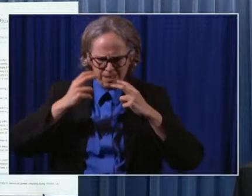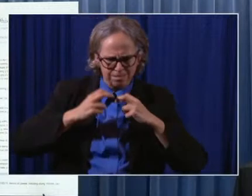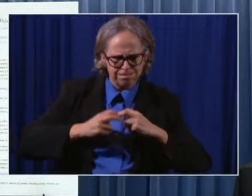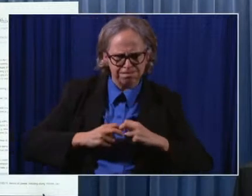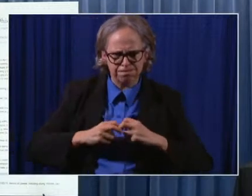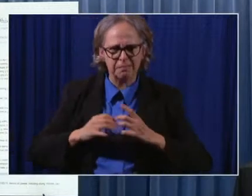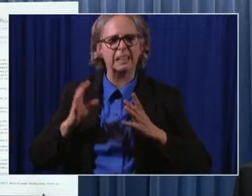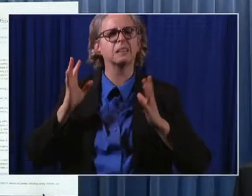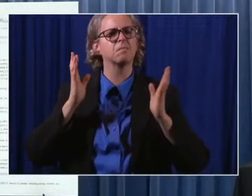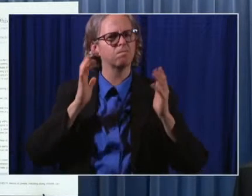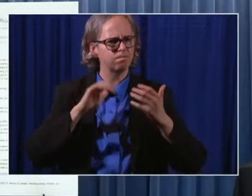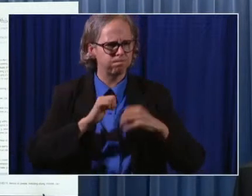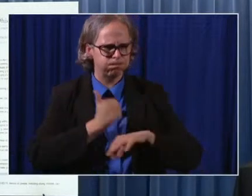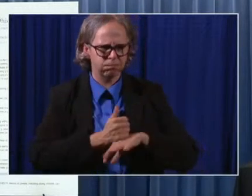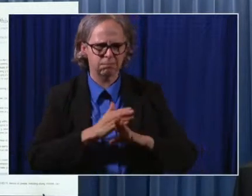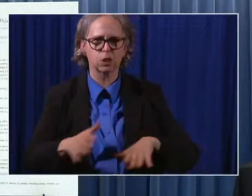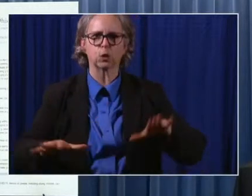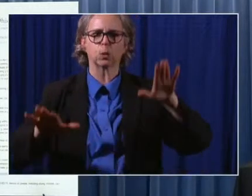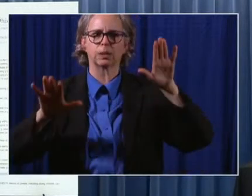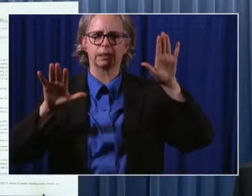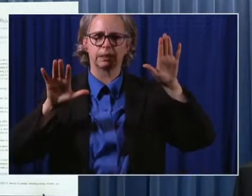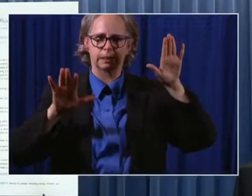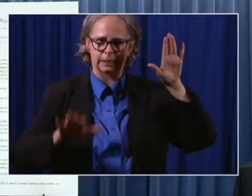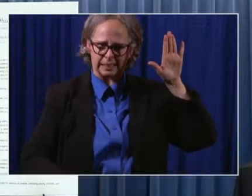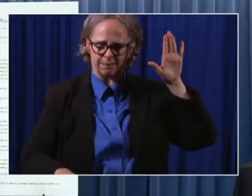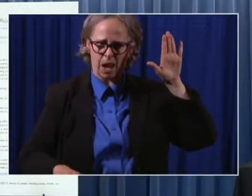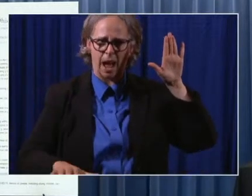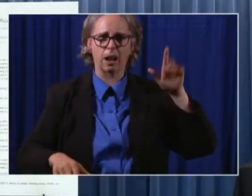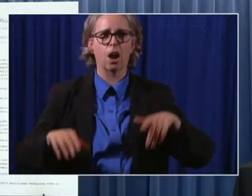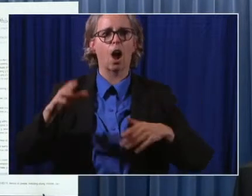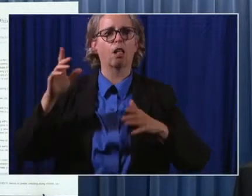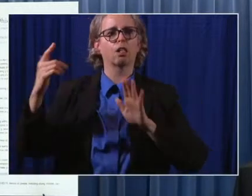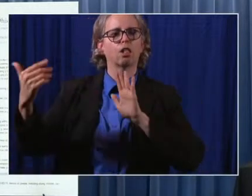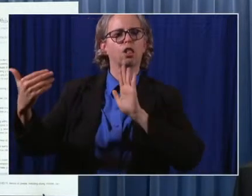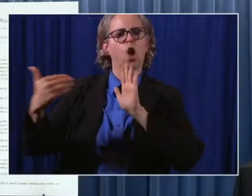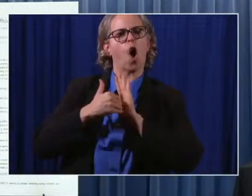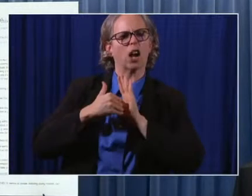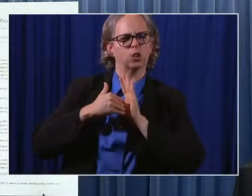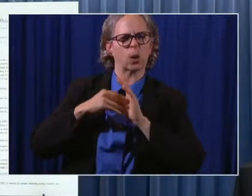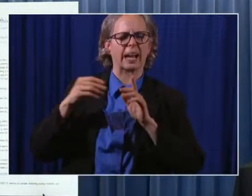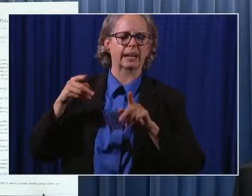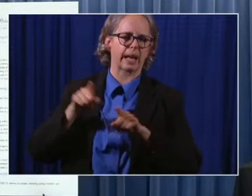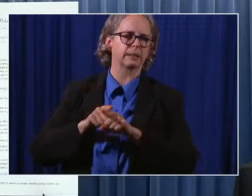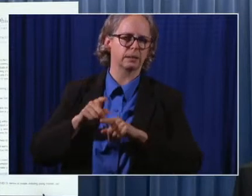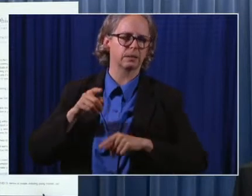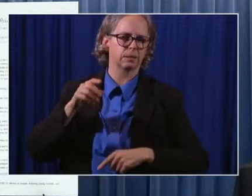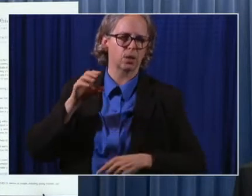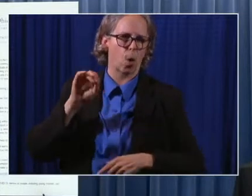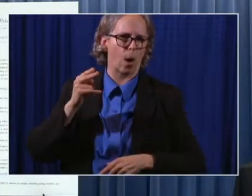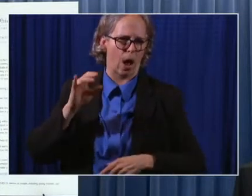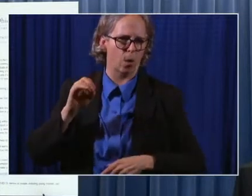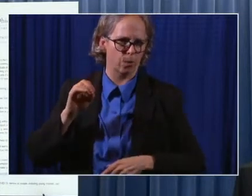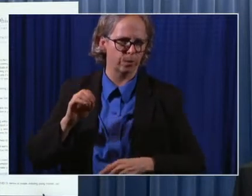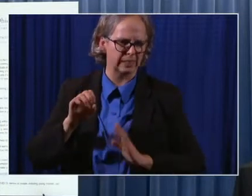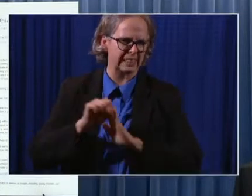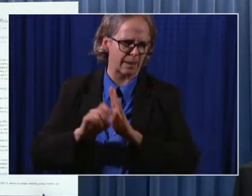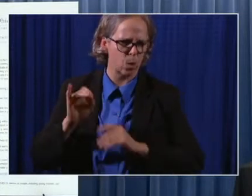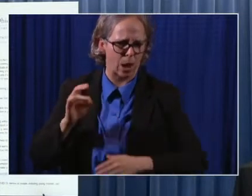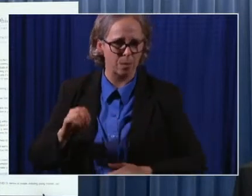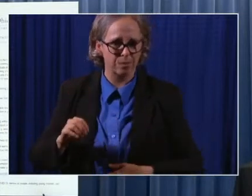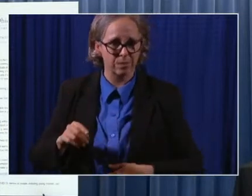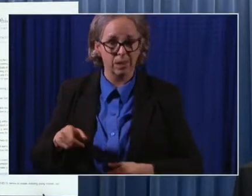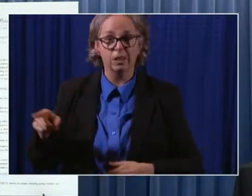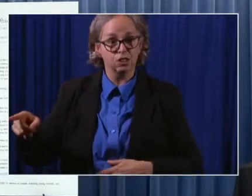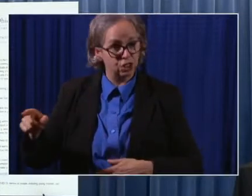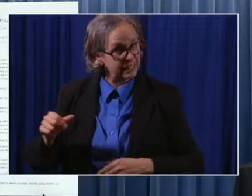testifying in lawsuits brought against the state of Ohio. In fact, she has continued to do that up and including